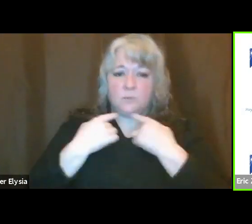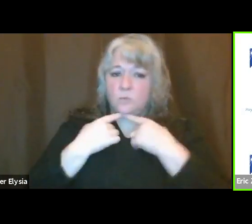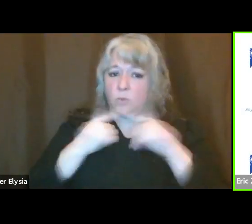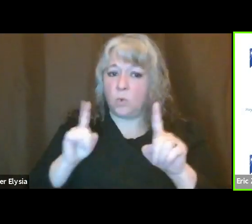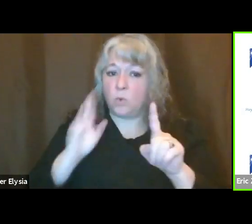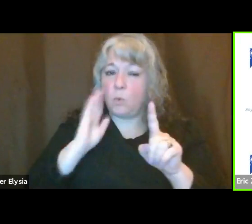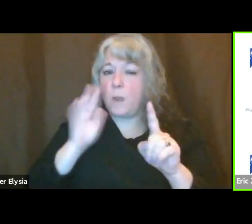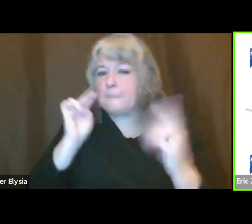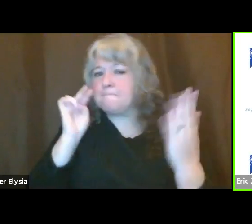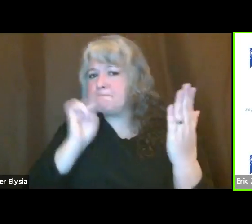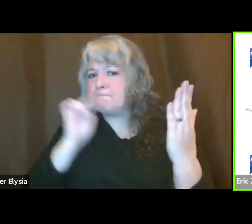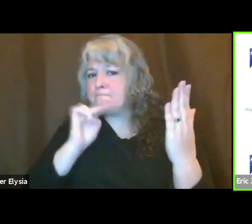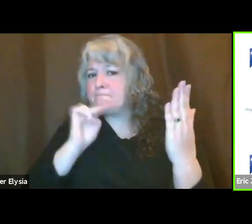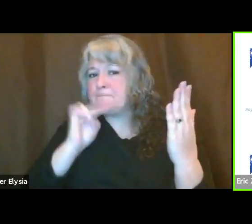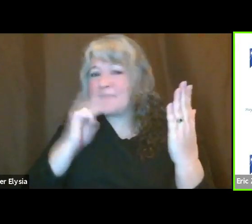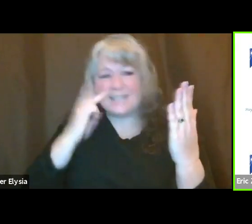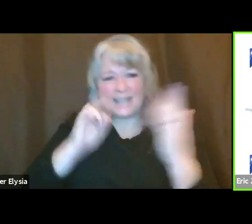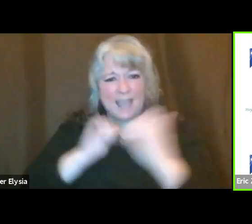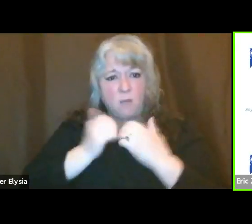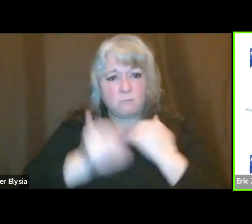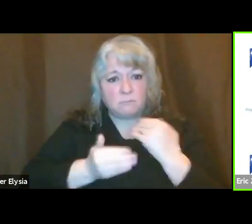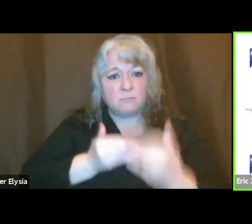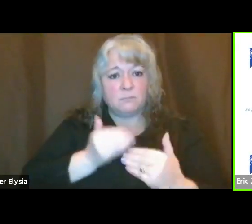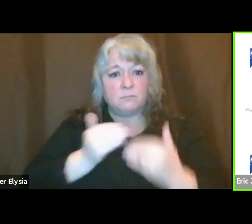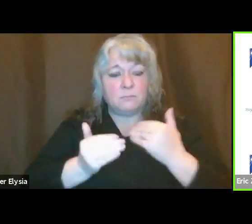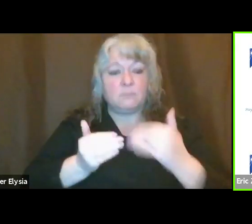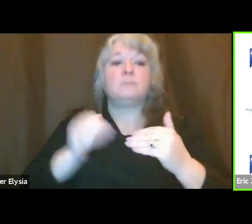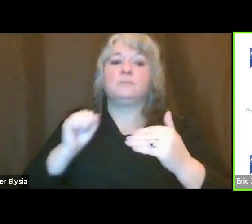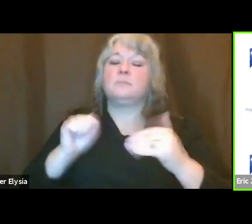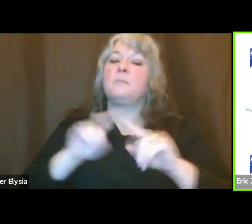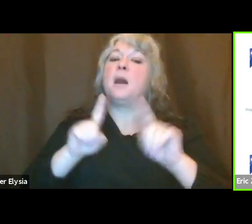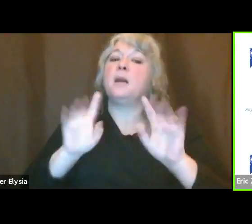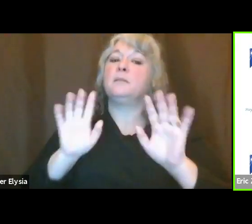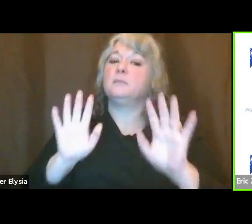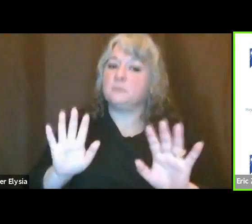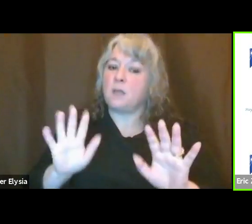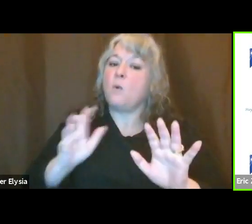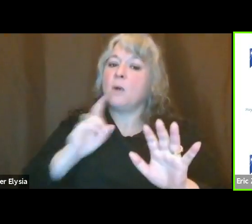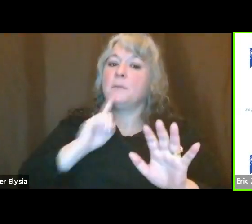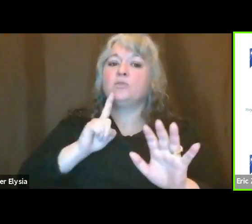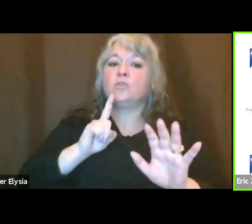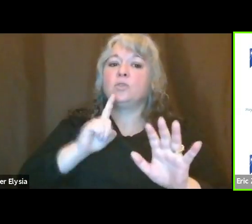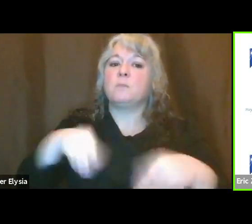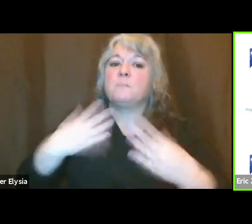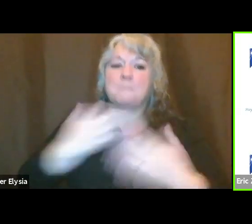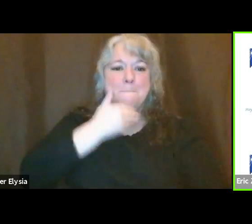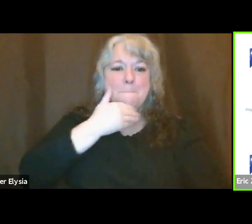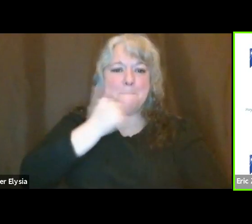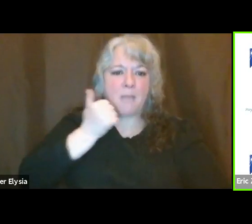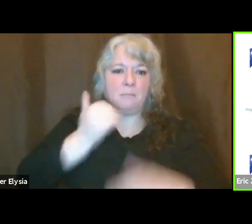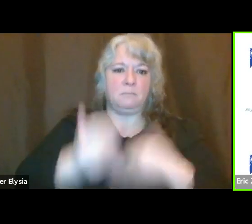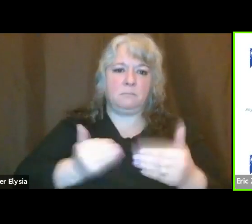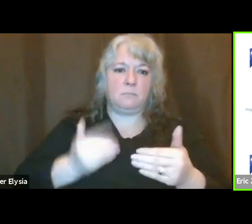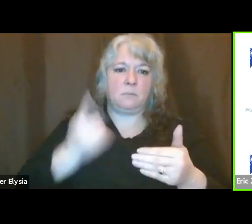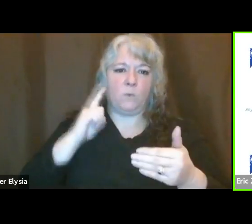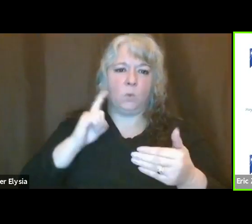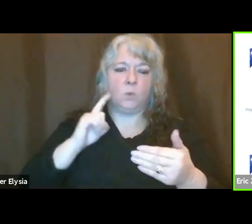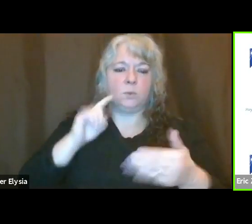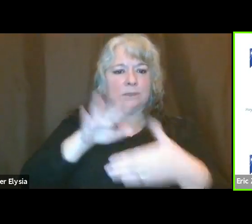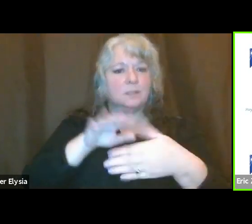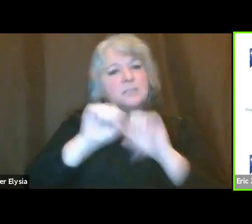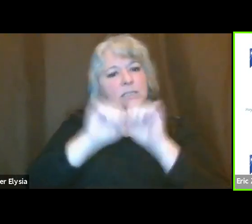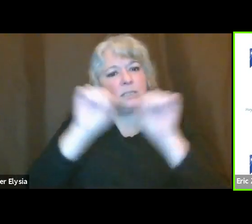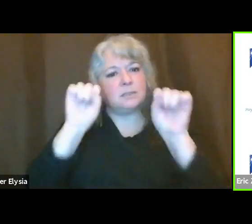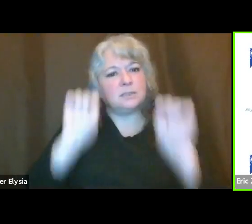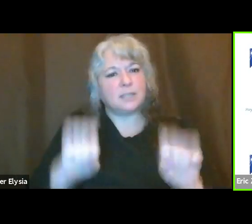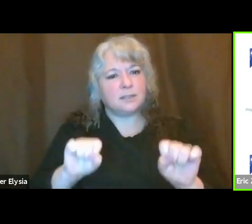works. And again, we want to make sure that we continue to give the best process to change the system around to make sure that we